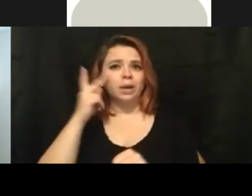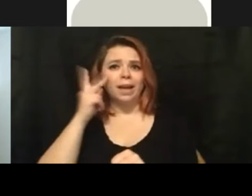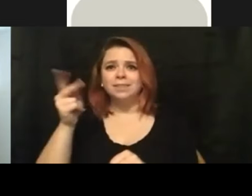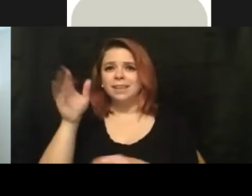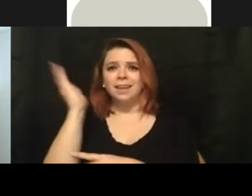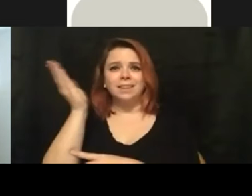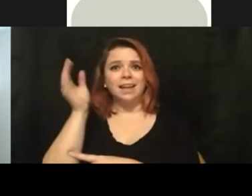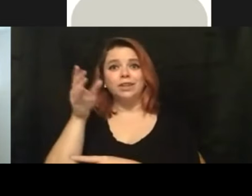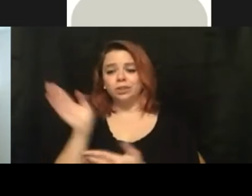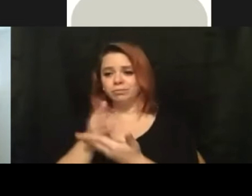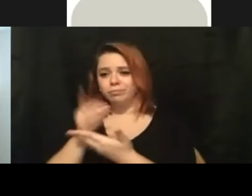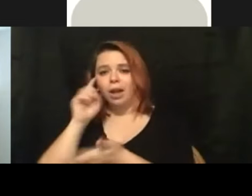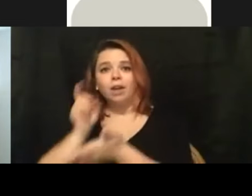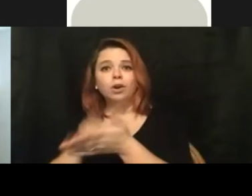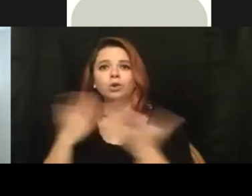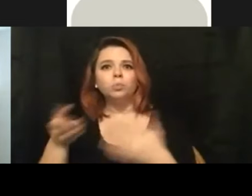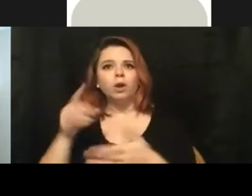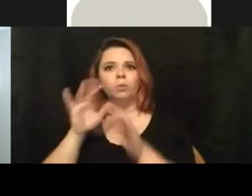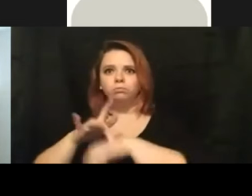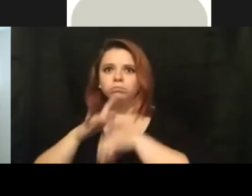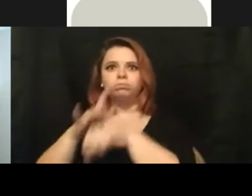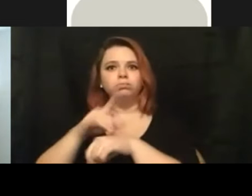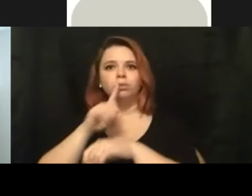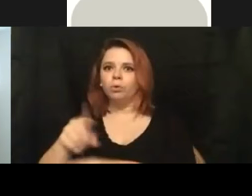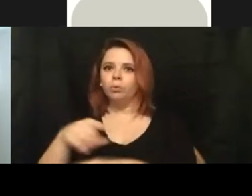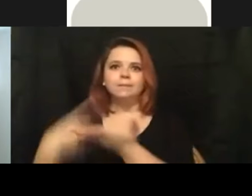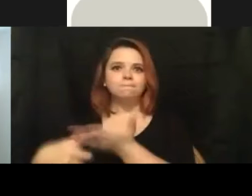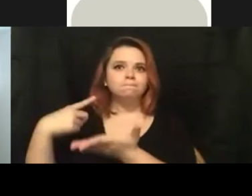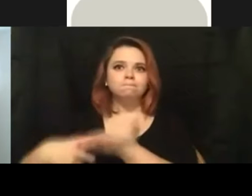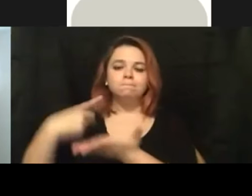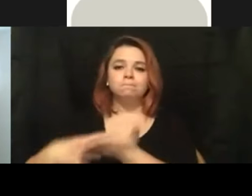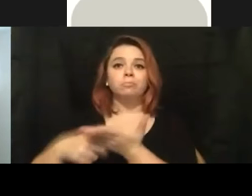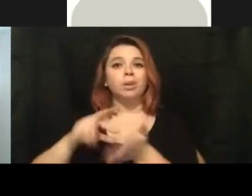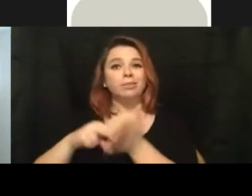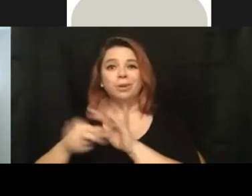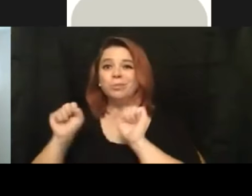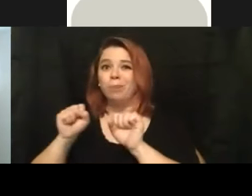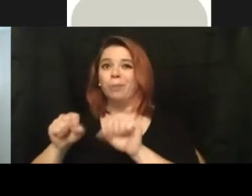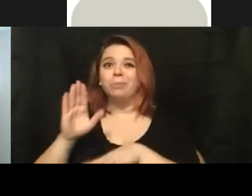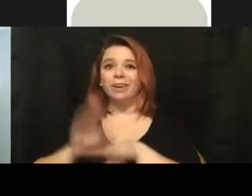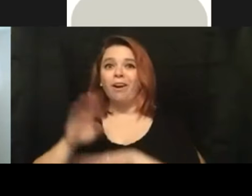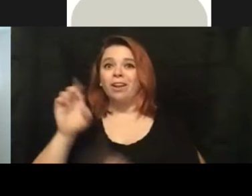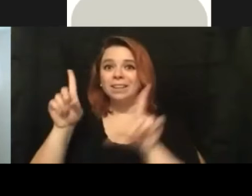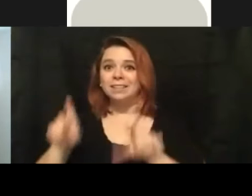tricky. I tell you the things that are important. Those things that are important are the things that show up on the exam.